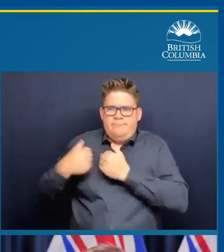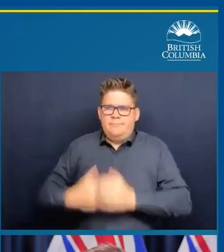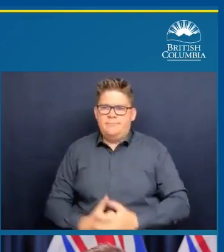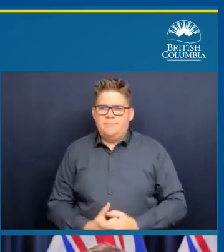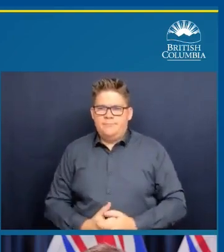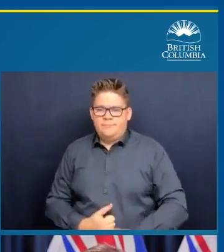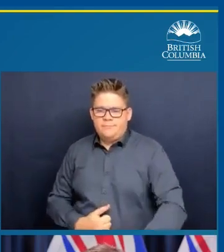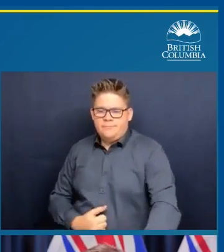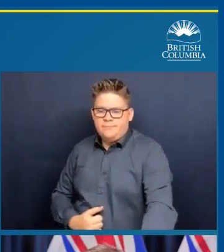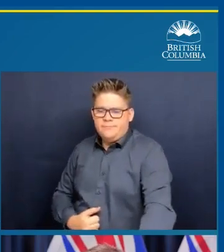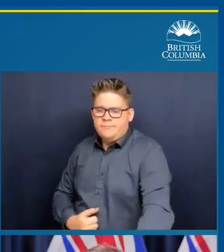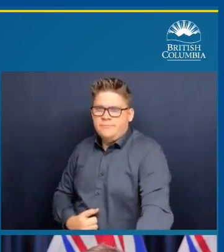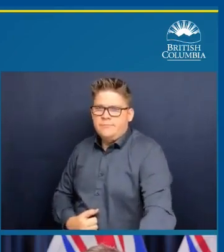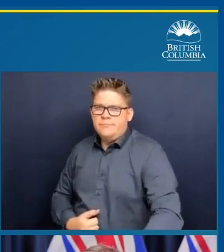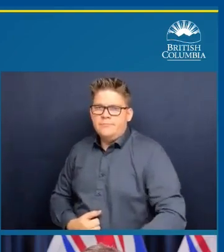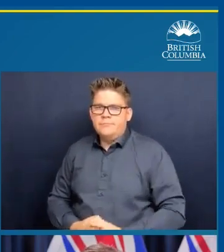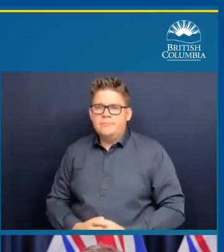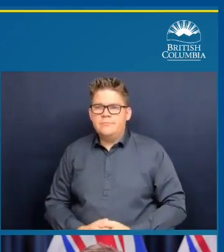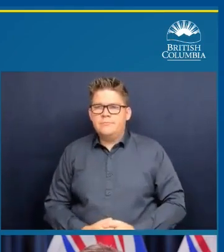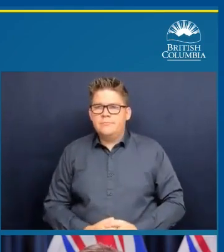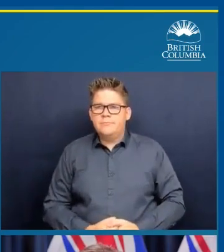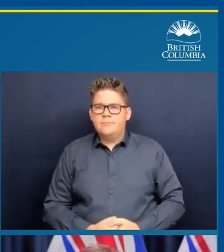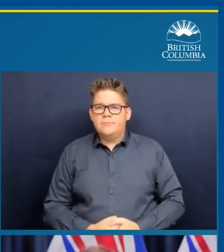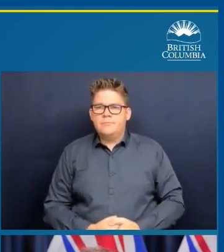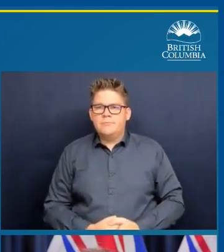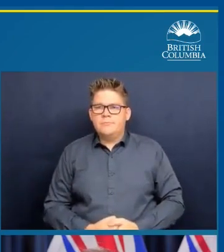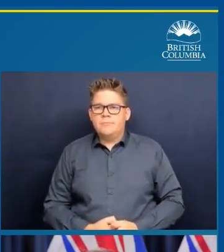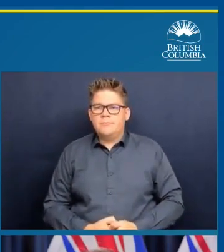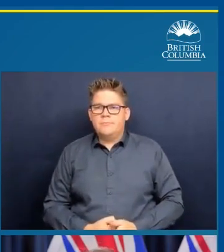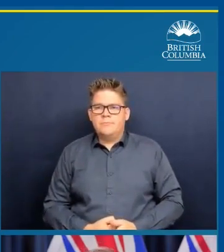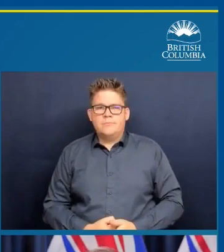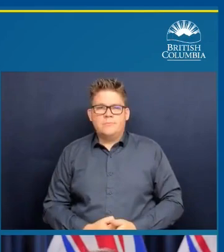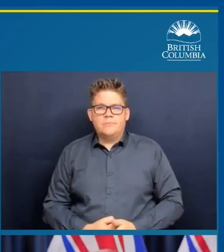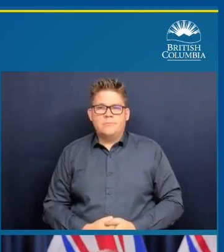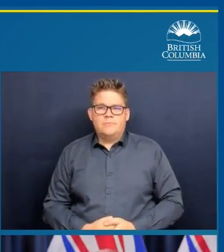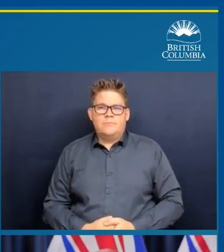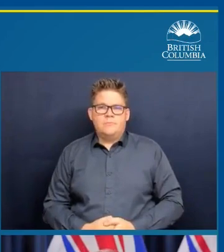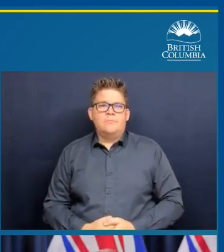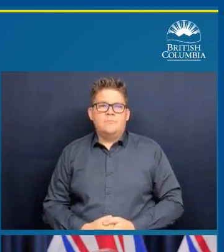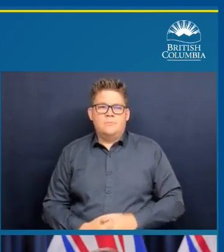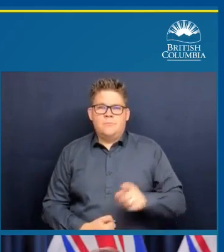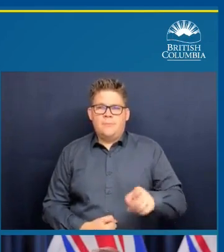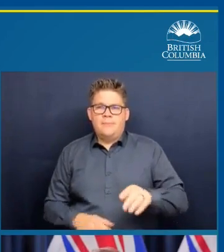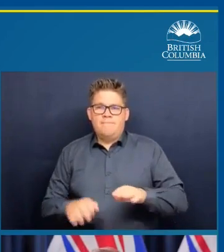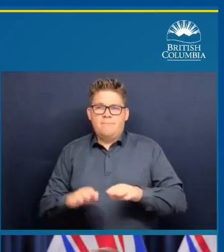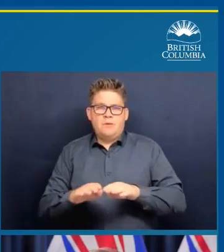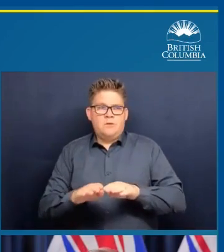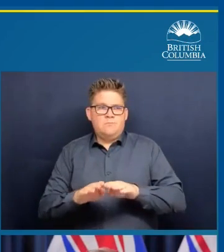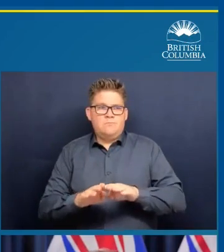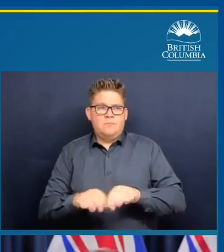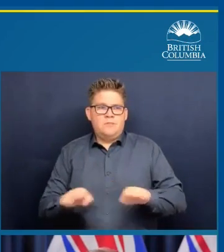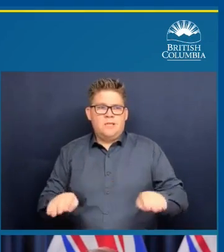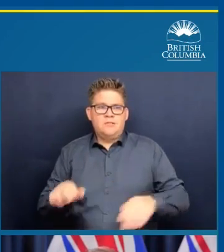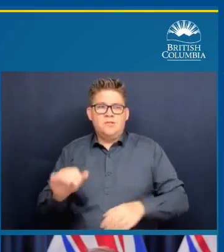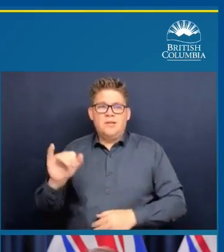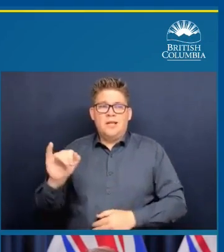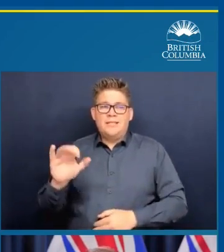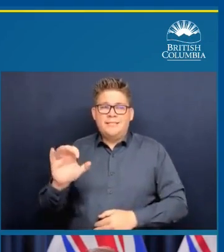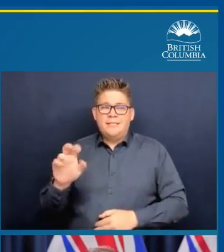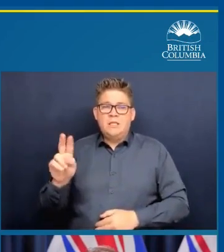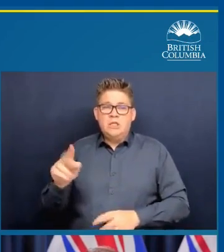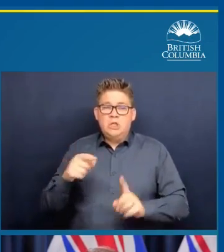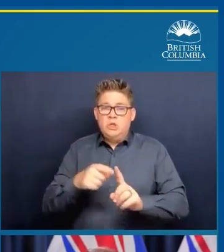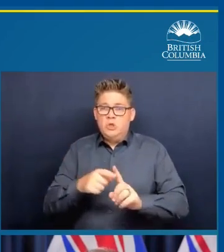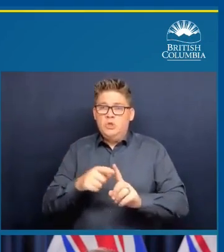Pediatric, in terms of pediatric ICUs, we have a dedicated provincial pediatric team that coordinates